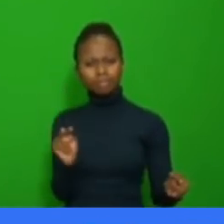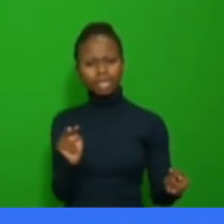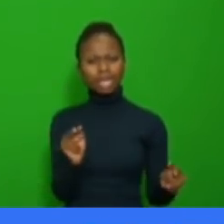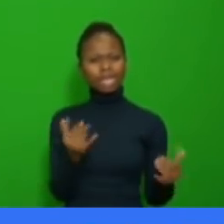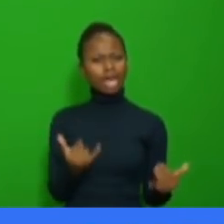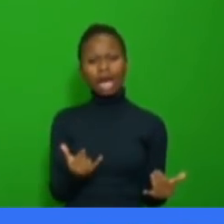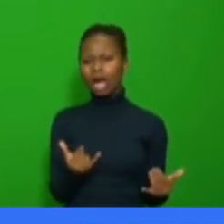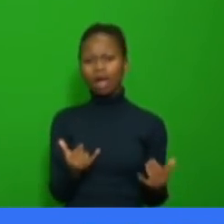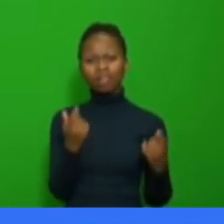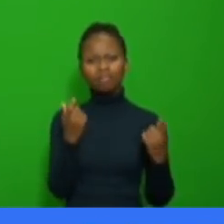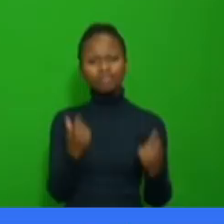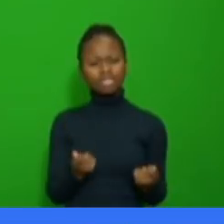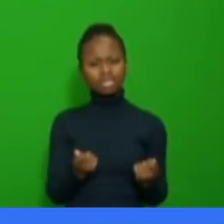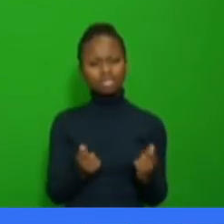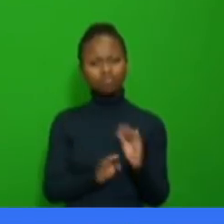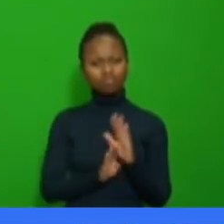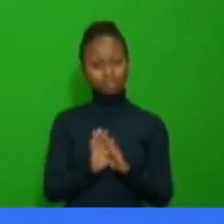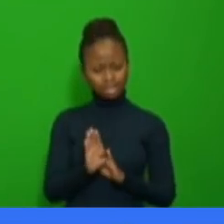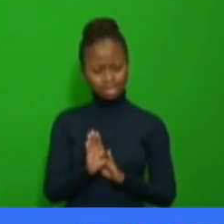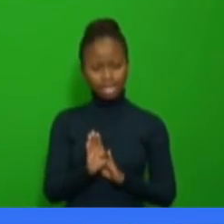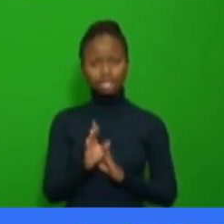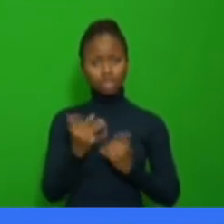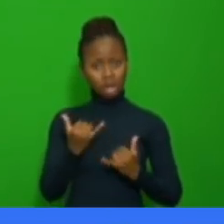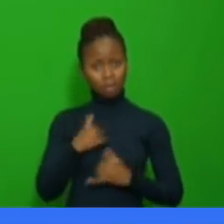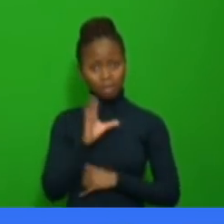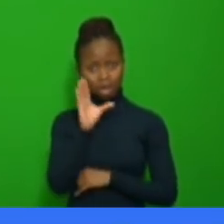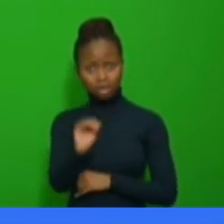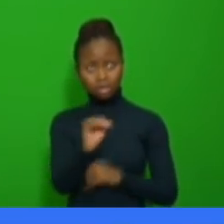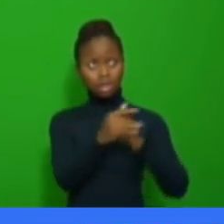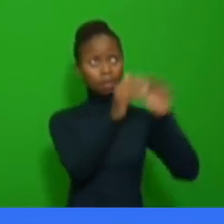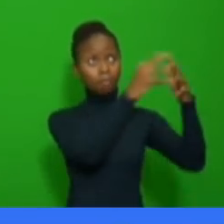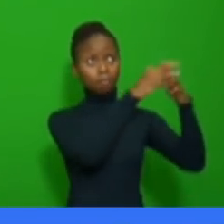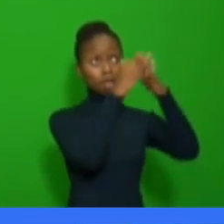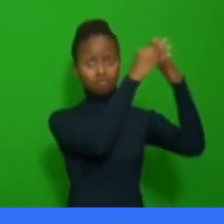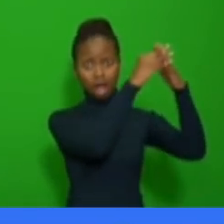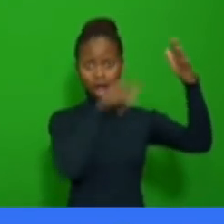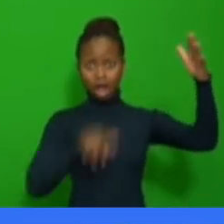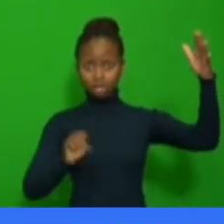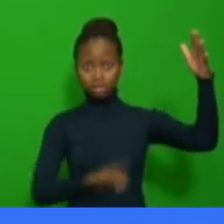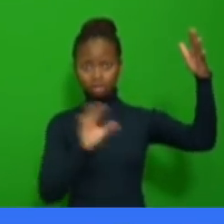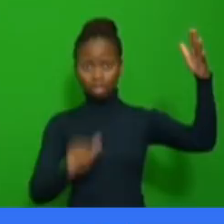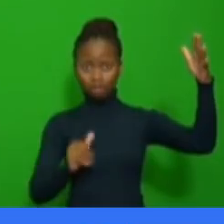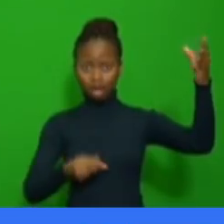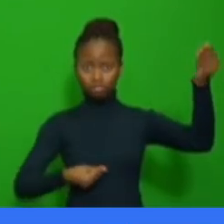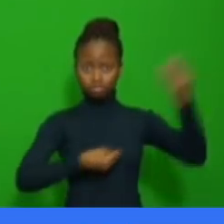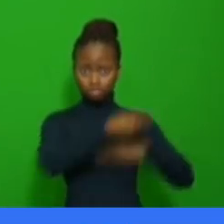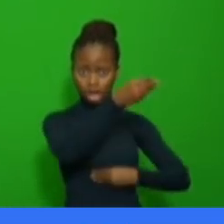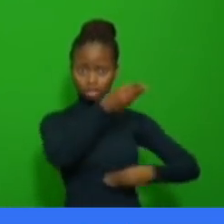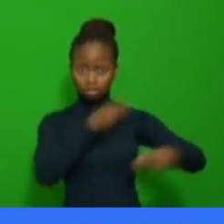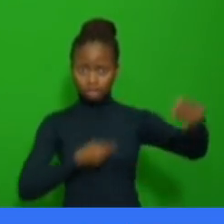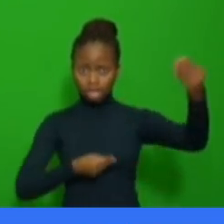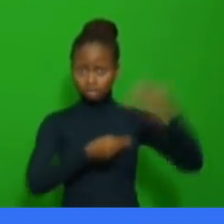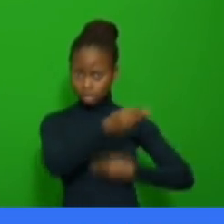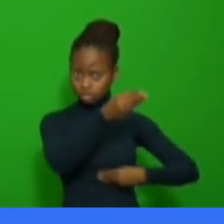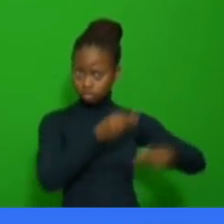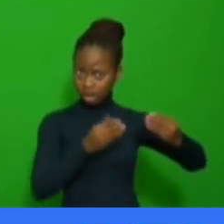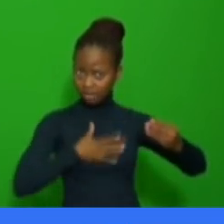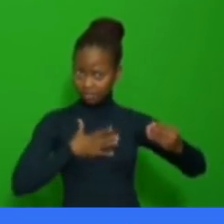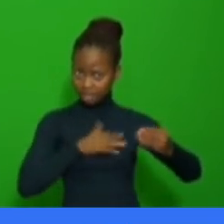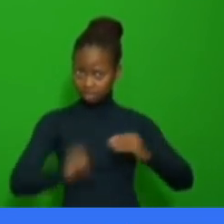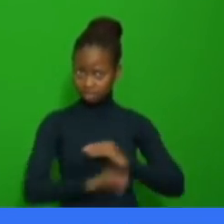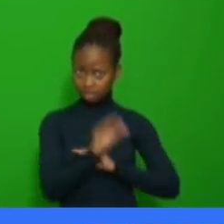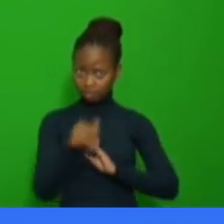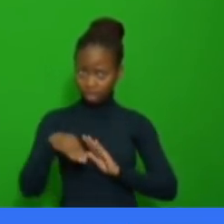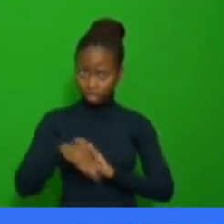like to know if the continuing trade war with America continues and commodities continue to fall in South Africa,